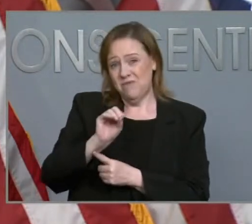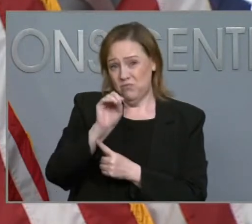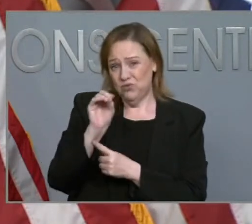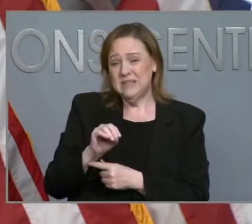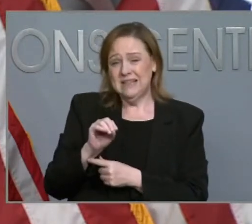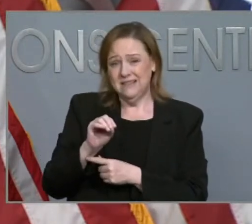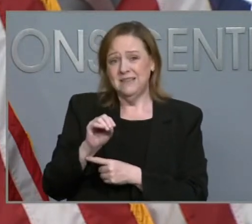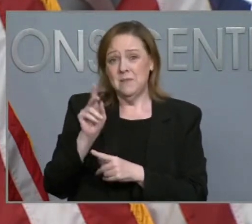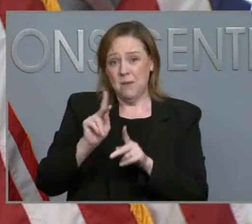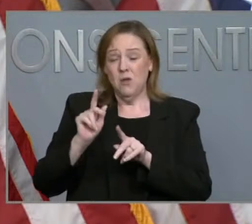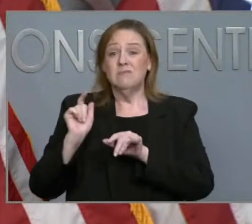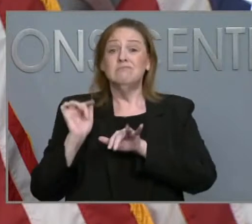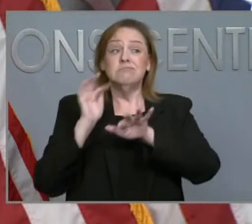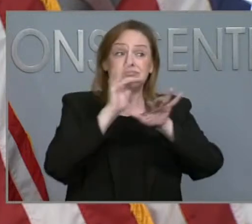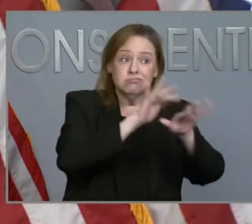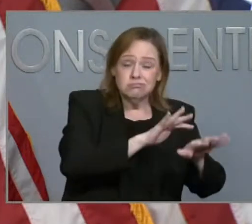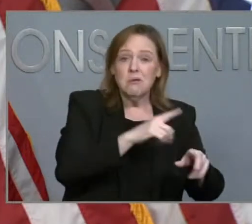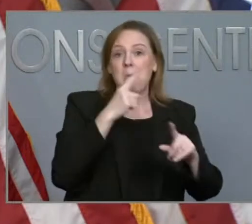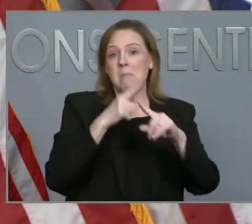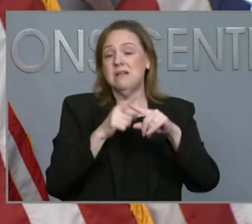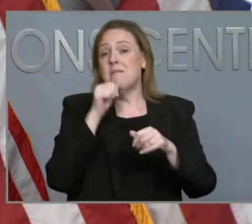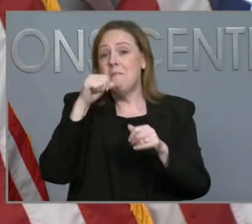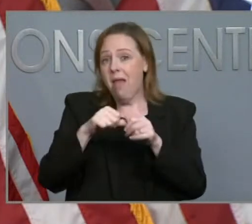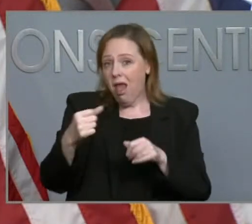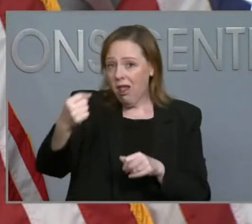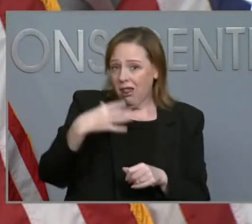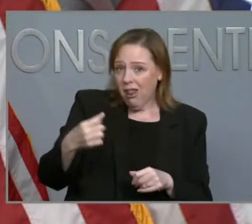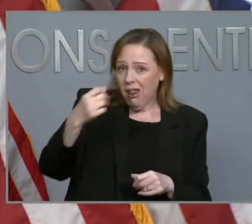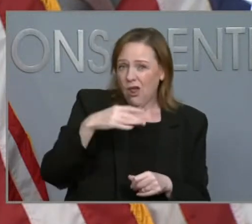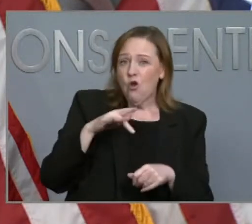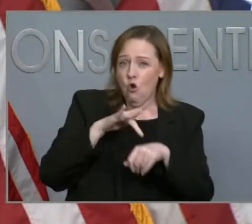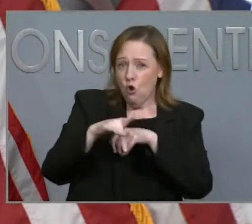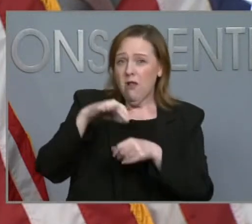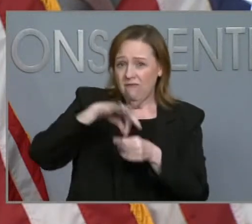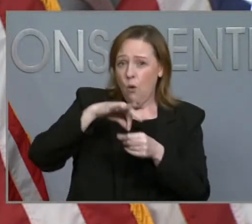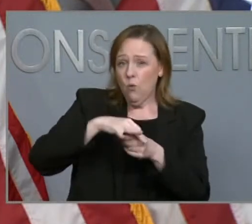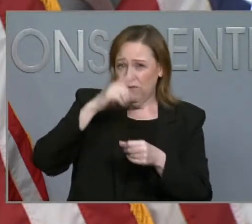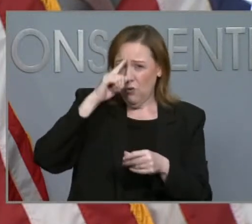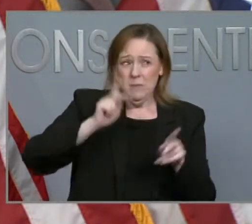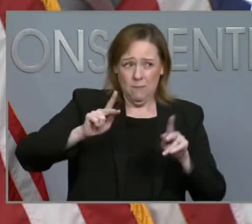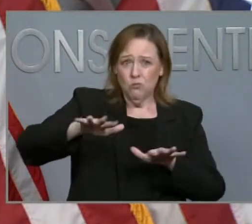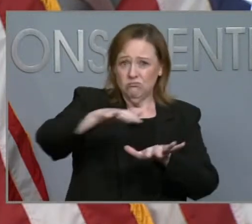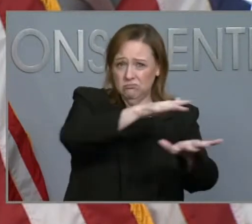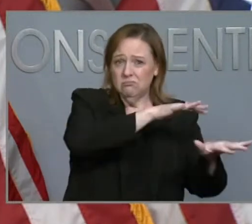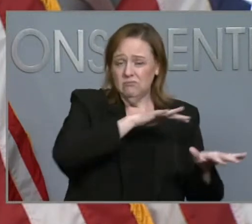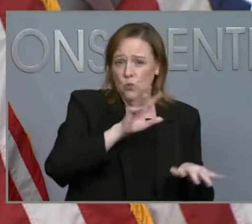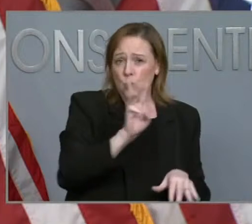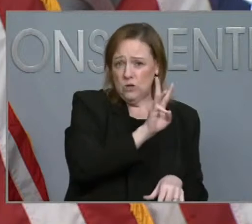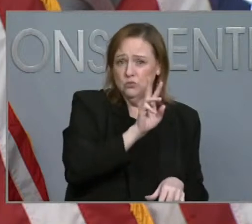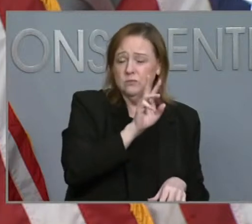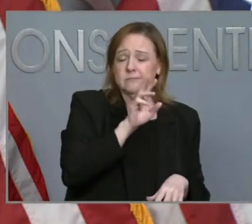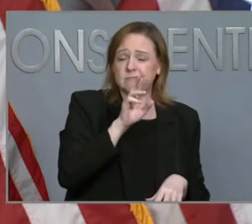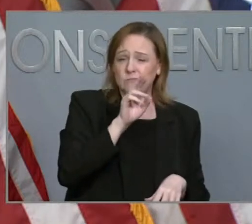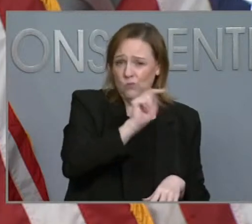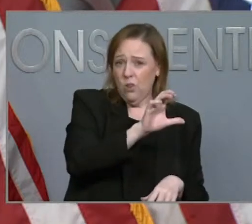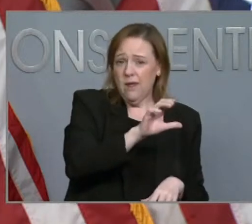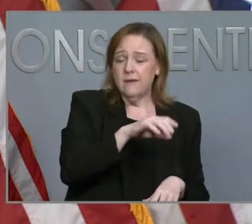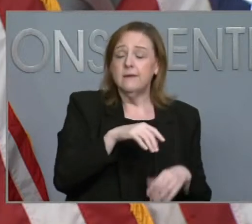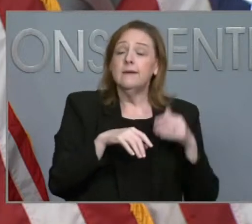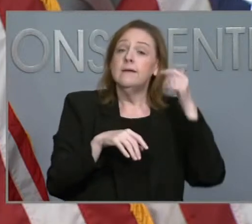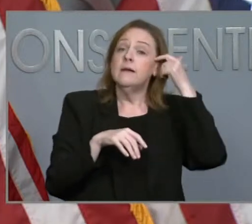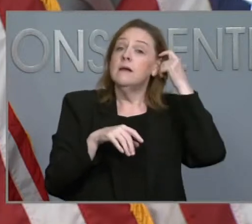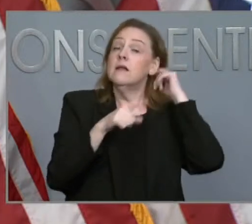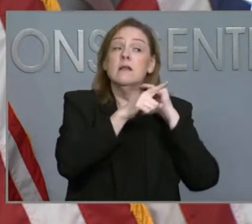between absentee and early voting ballots for North Carolinians. And in the western part of our state,